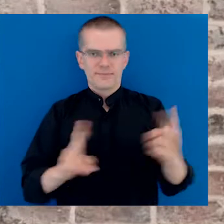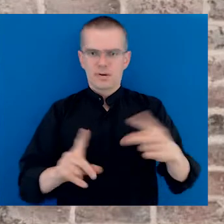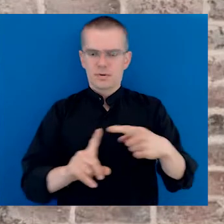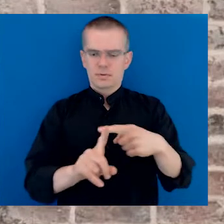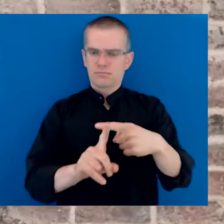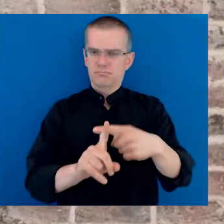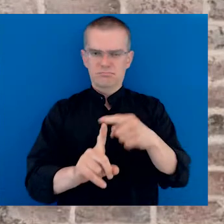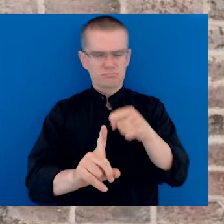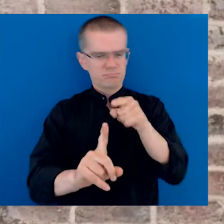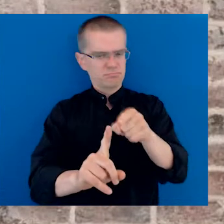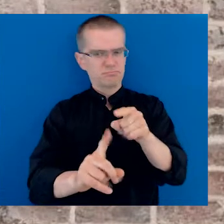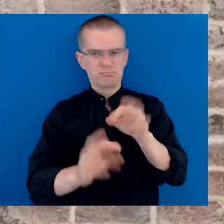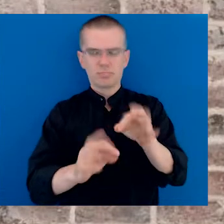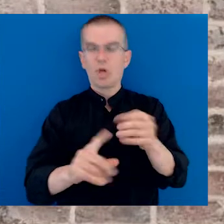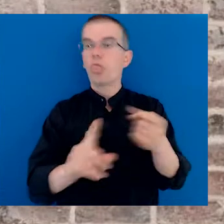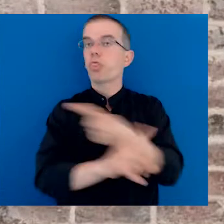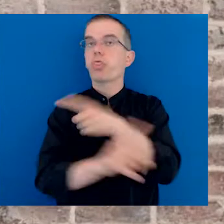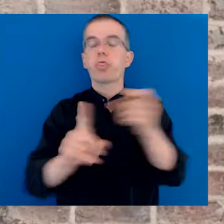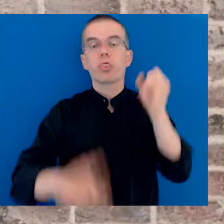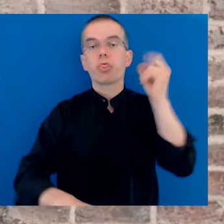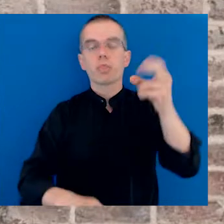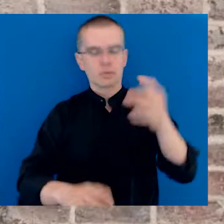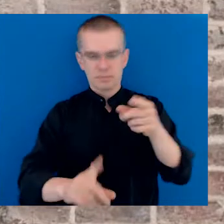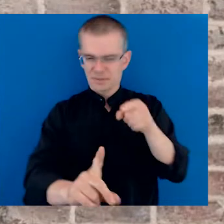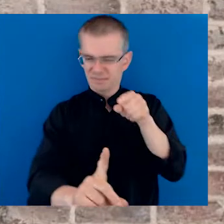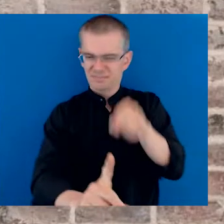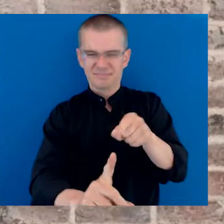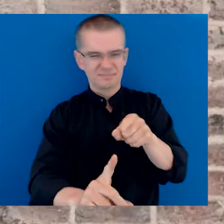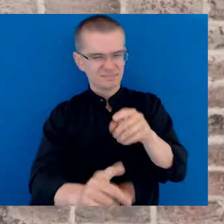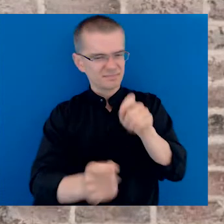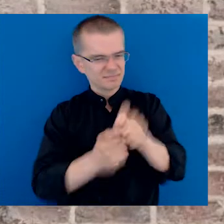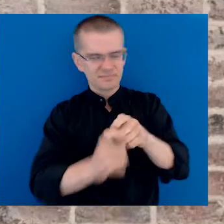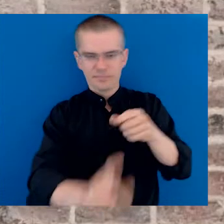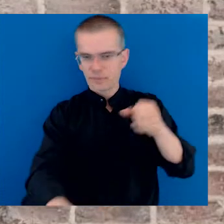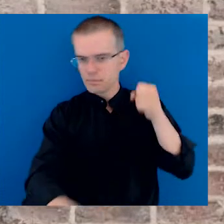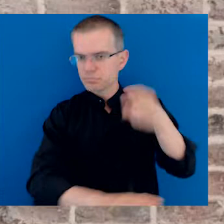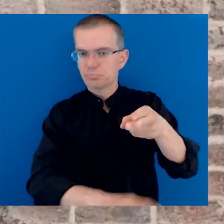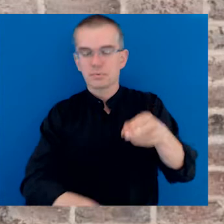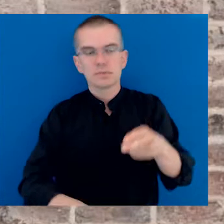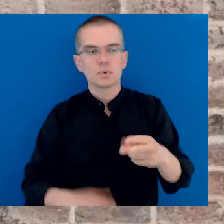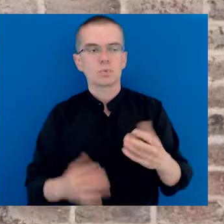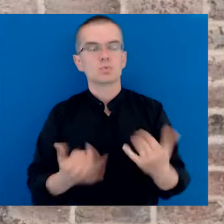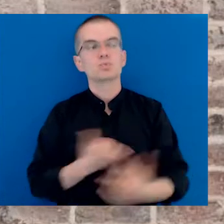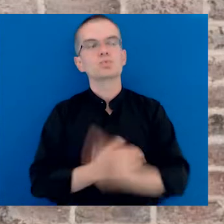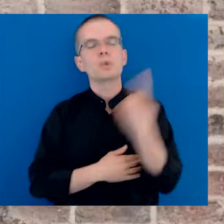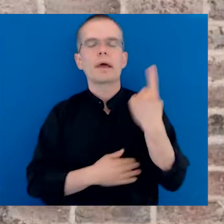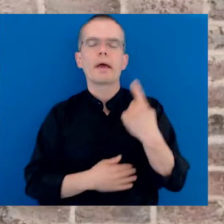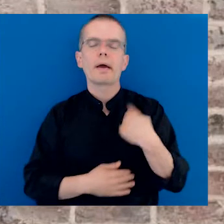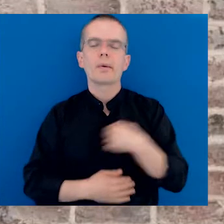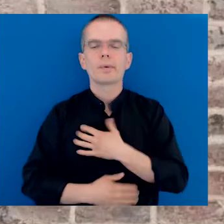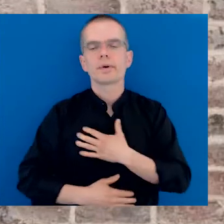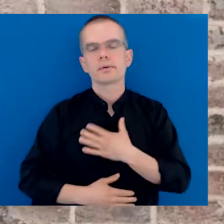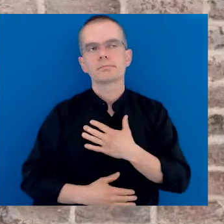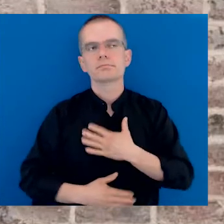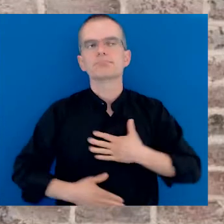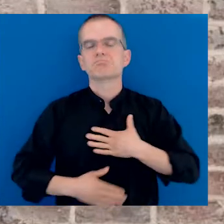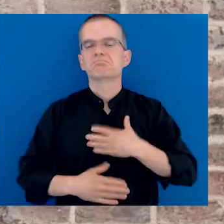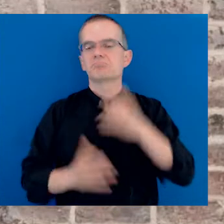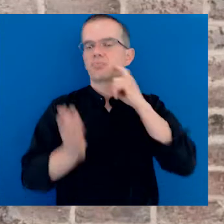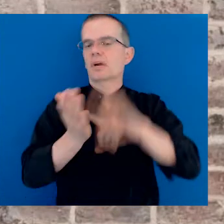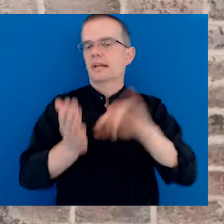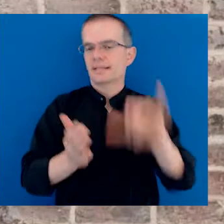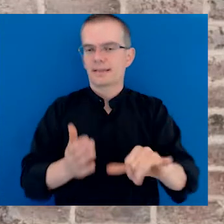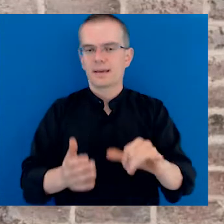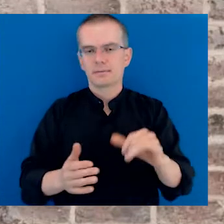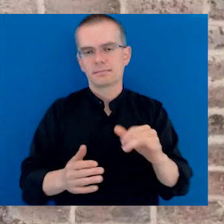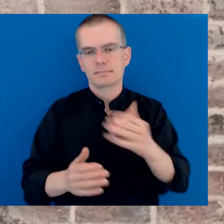that's the sort of thing, too, that I think is appreciated more now than it probably was previously. I love that you pointed out. And